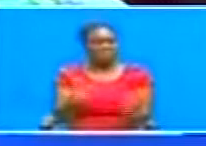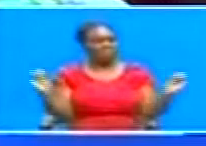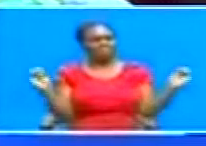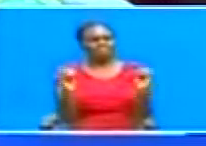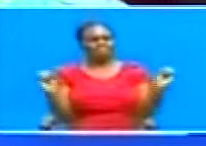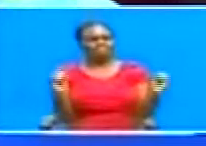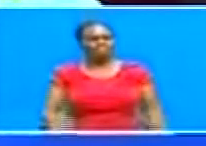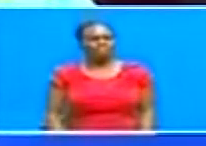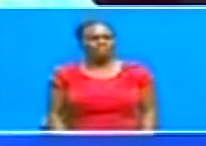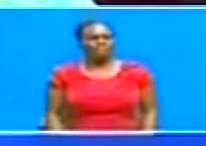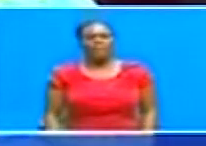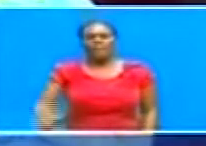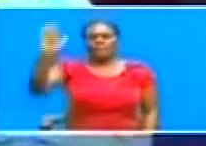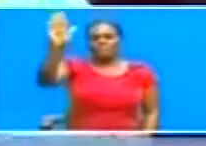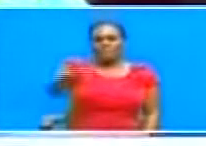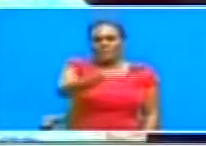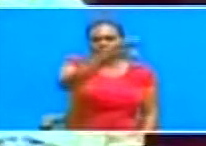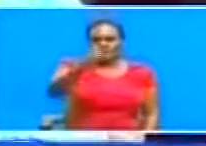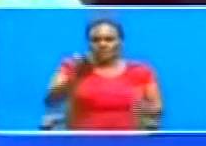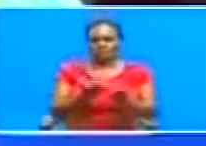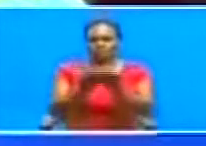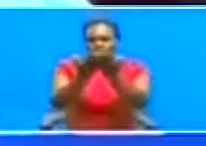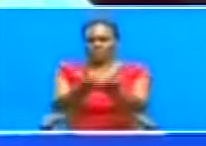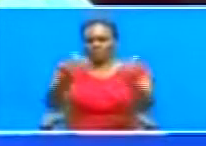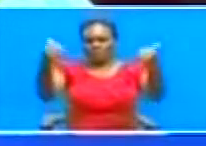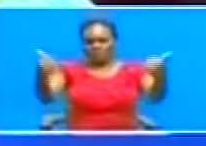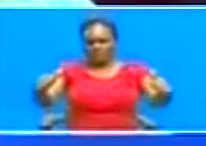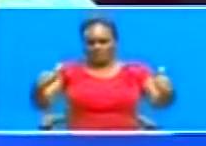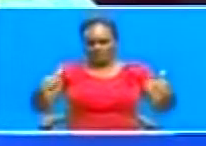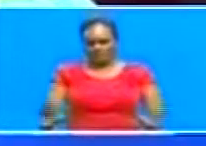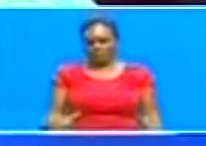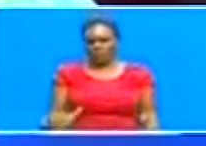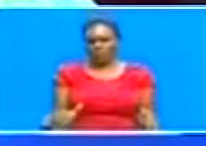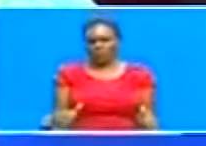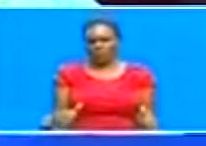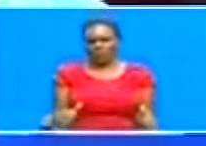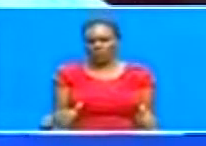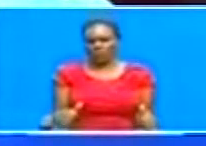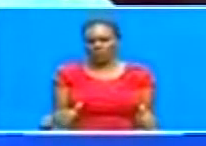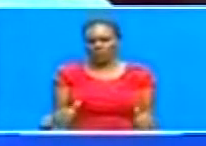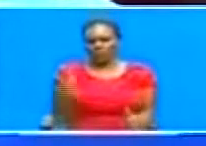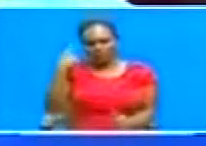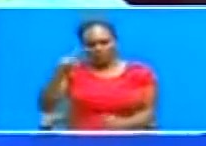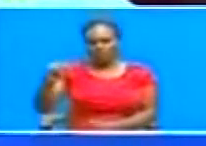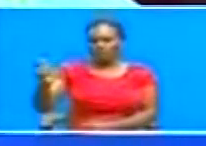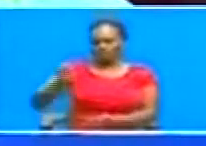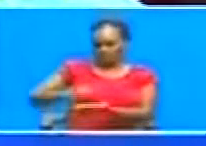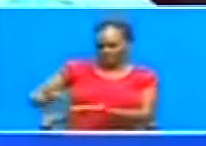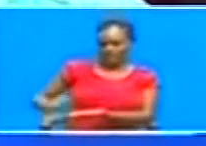matter. Parliament has not yet transmitted the instruments to the President for his